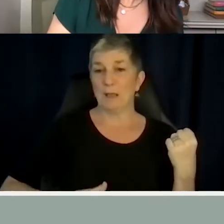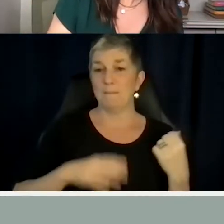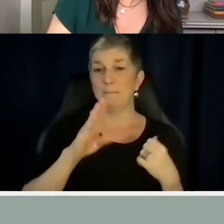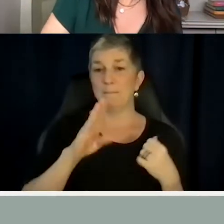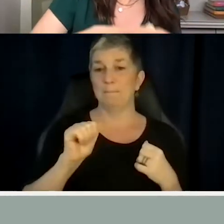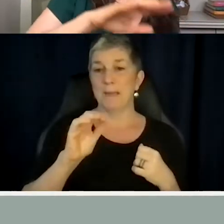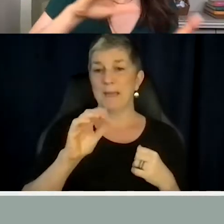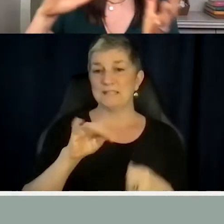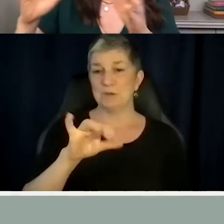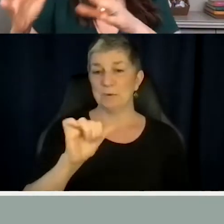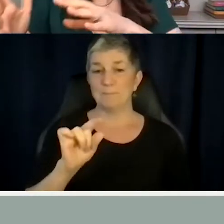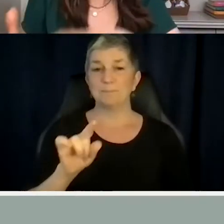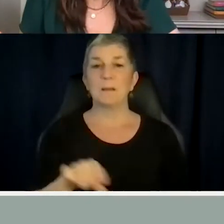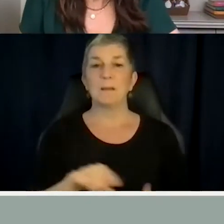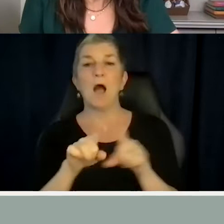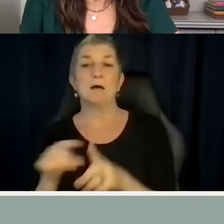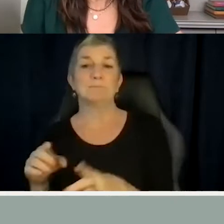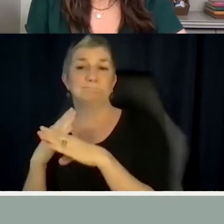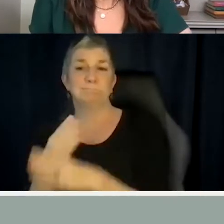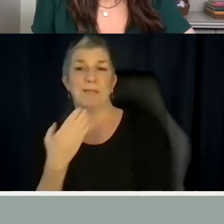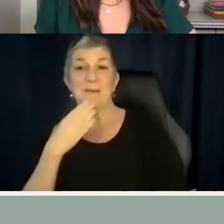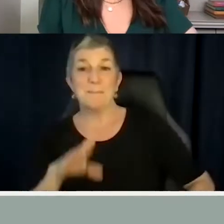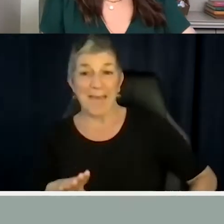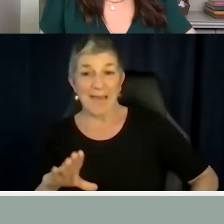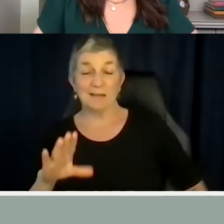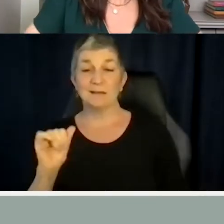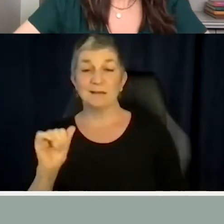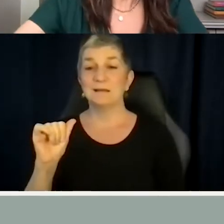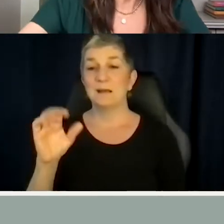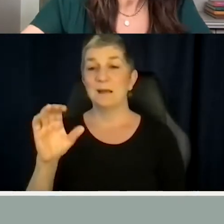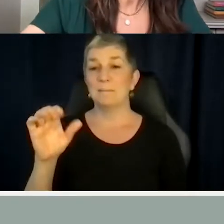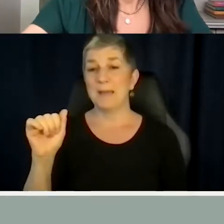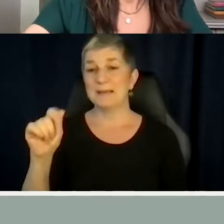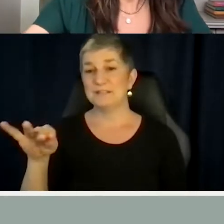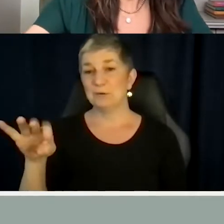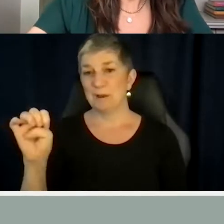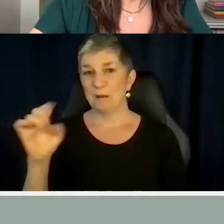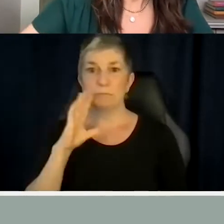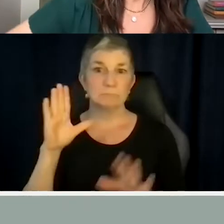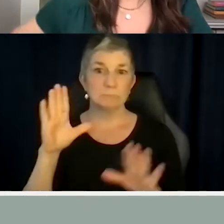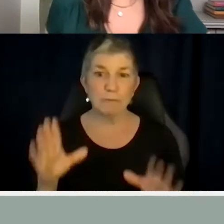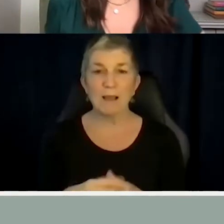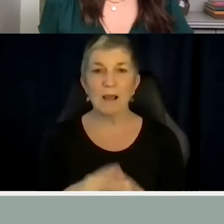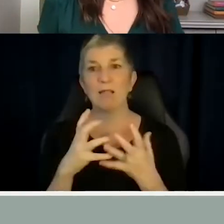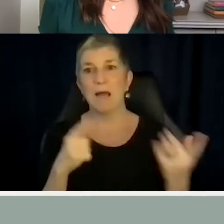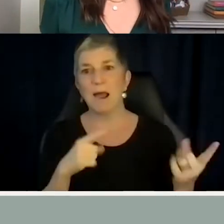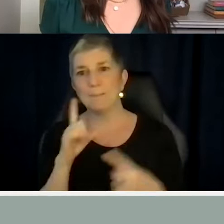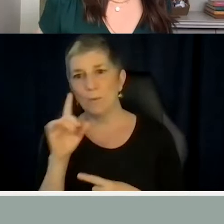but also it inhibited the bad bacteria, which was great. So lots going on